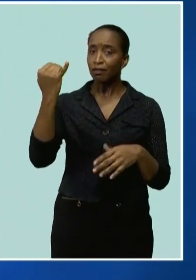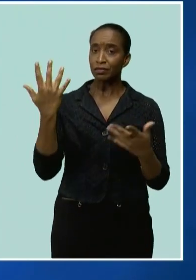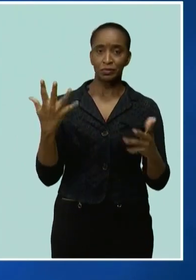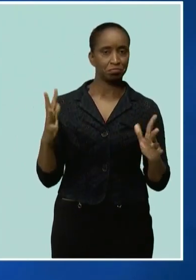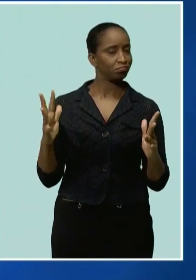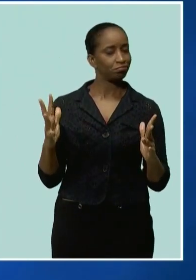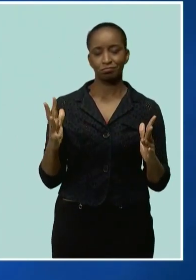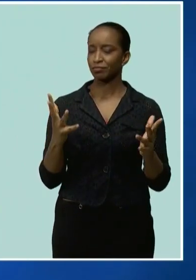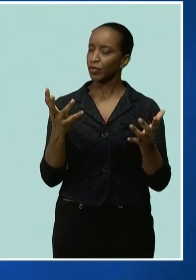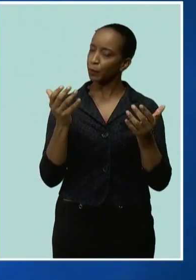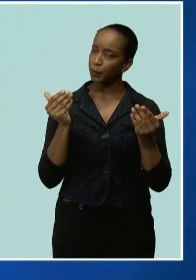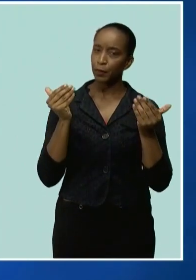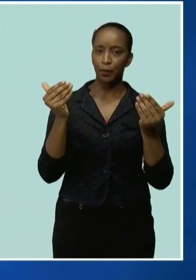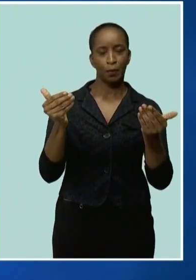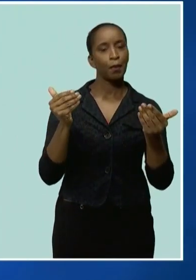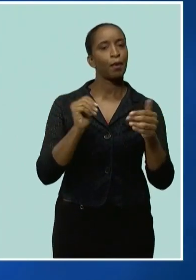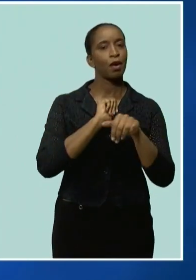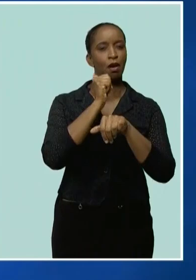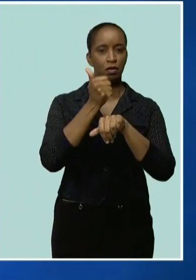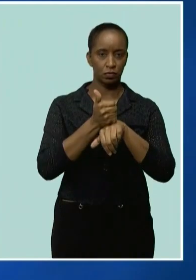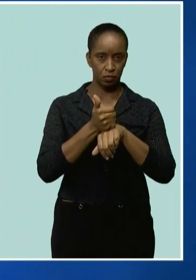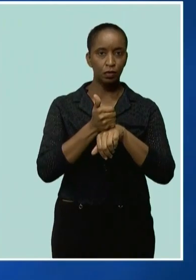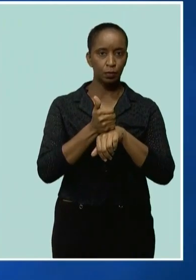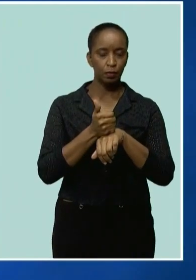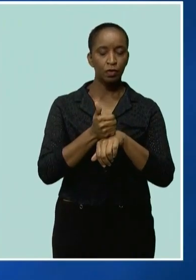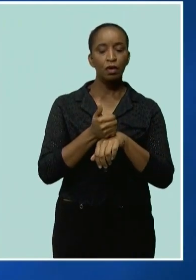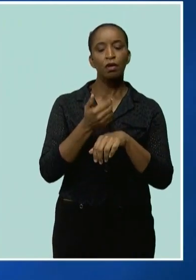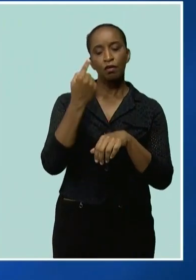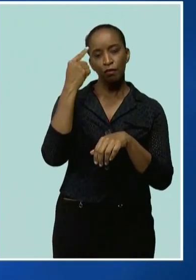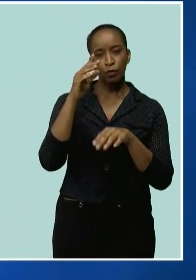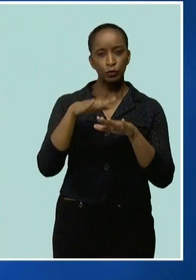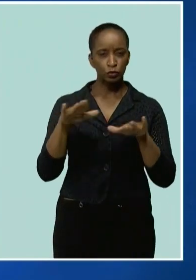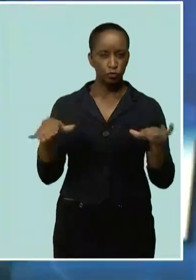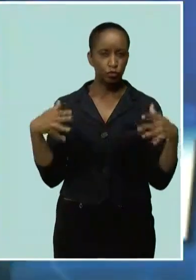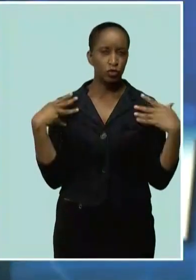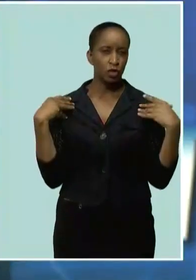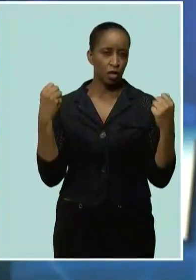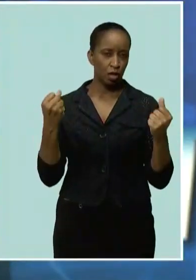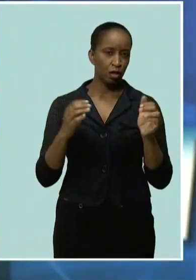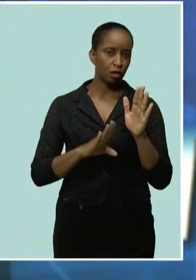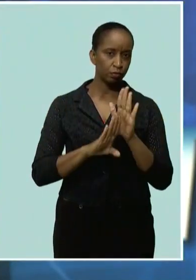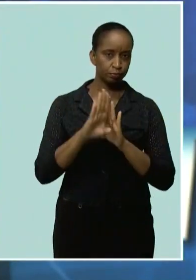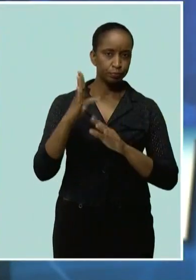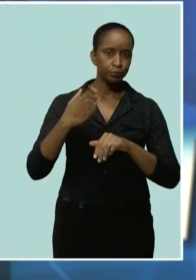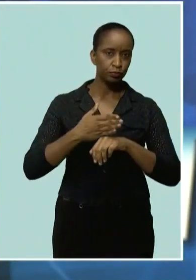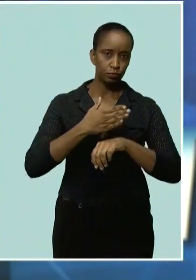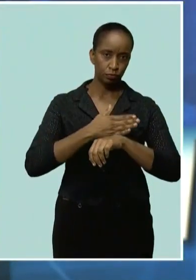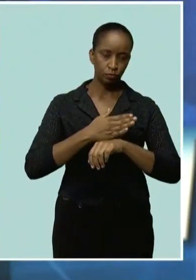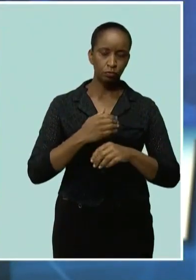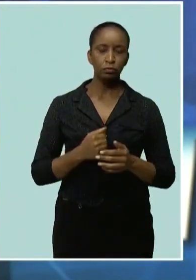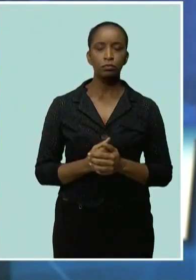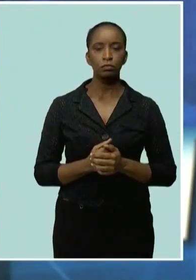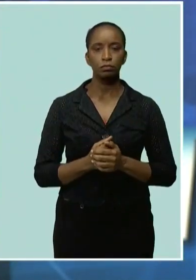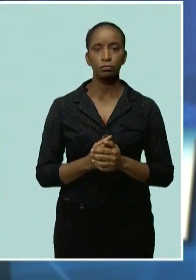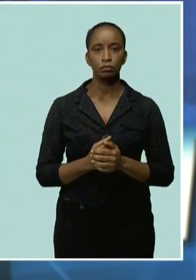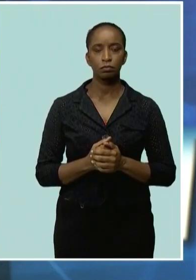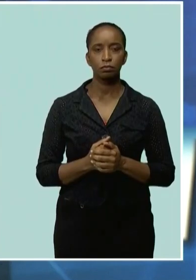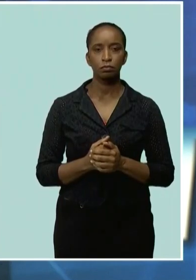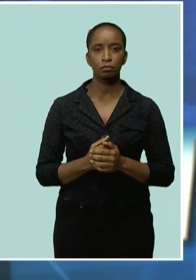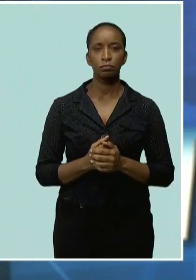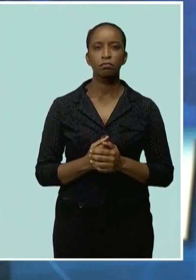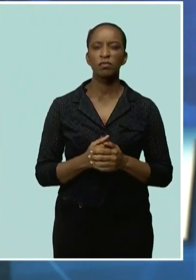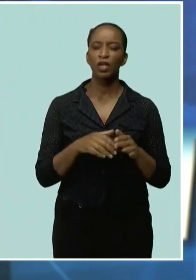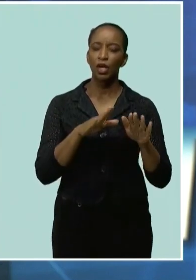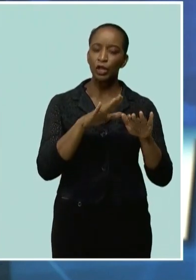to see it converted into action for the health of our children. Well, while feeding children and creating healthy